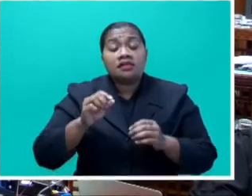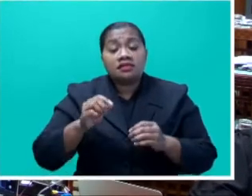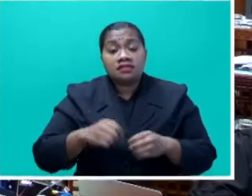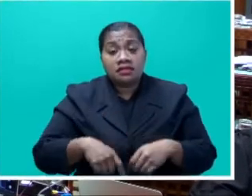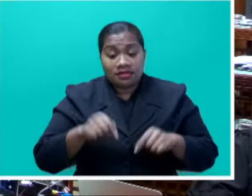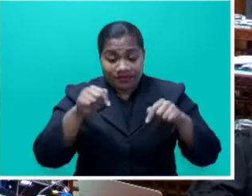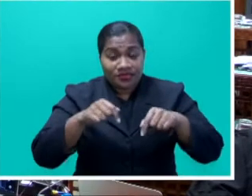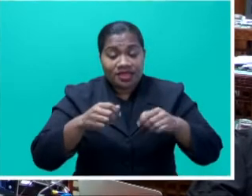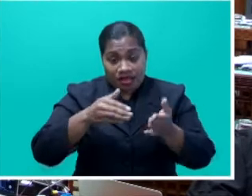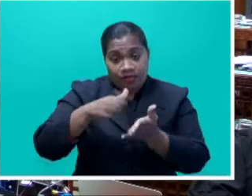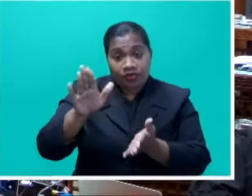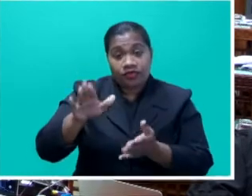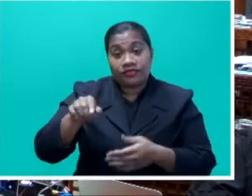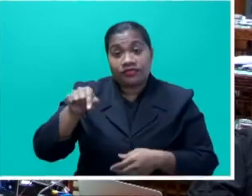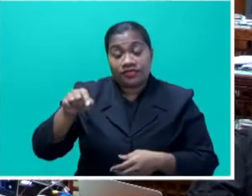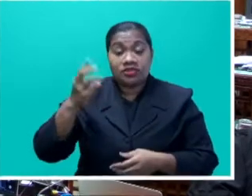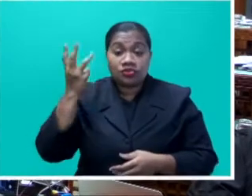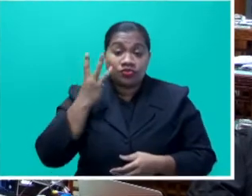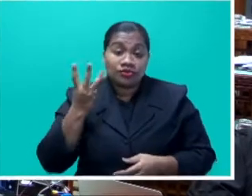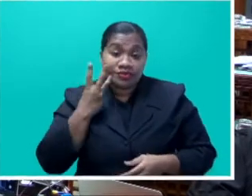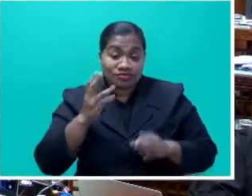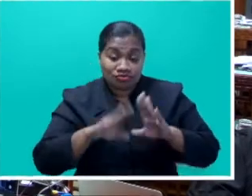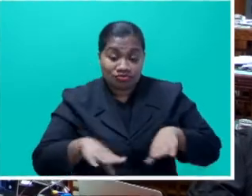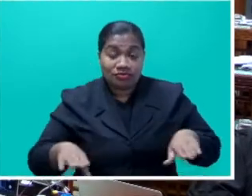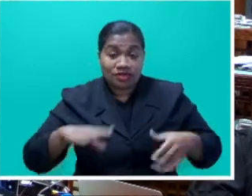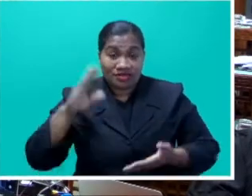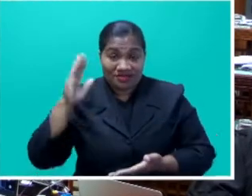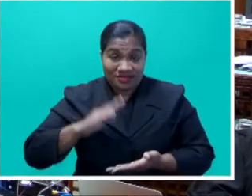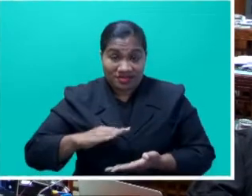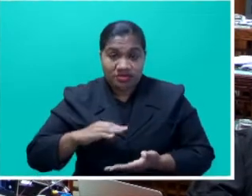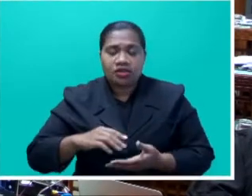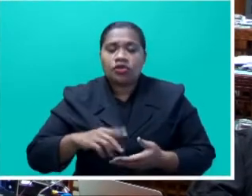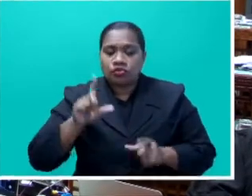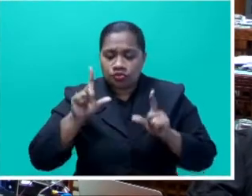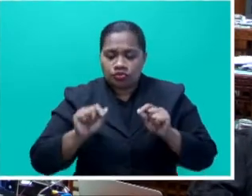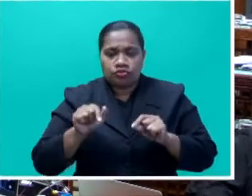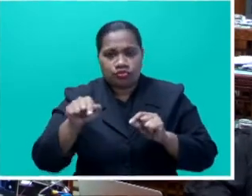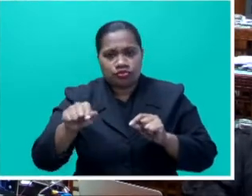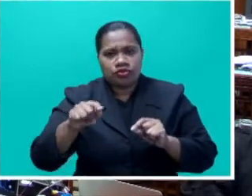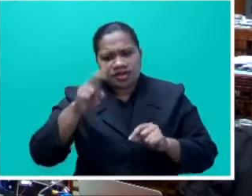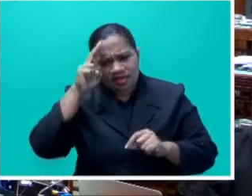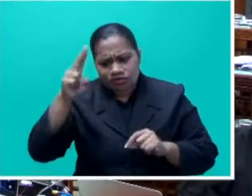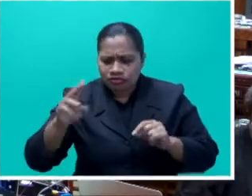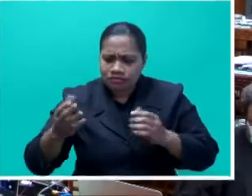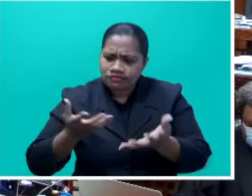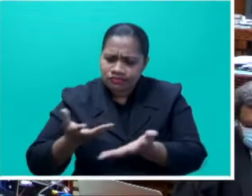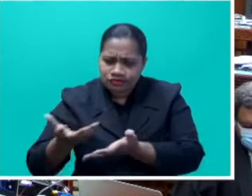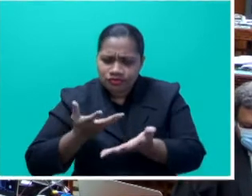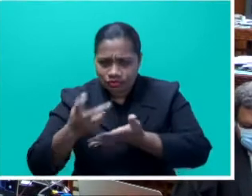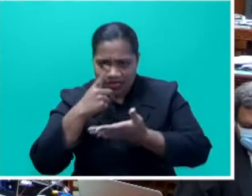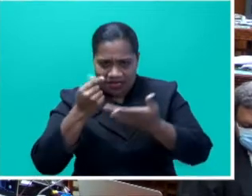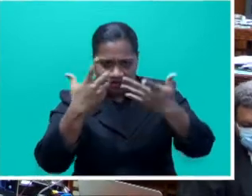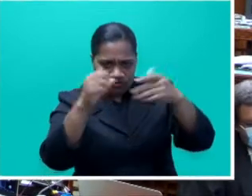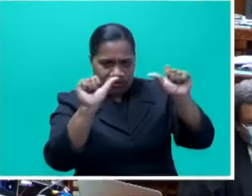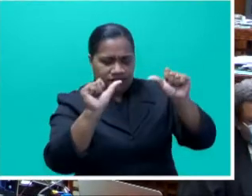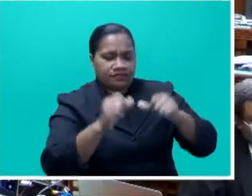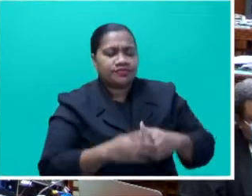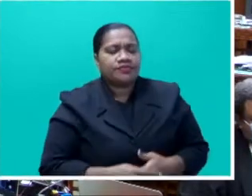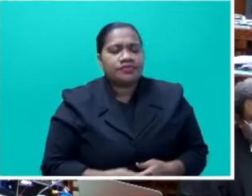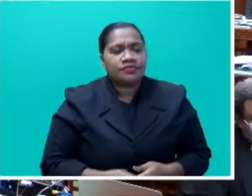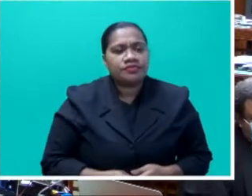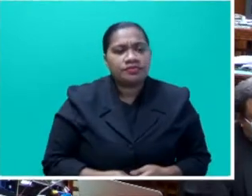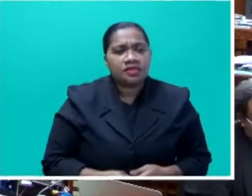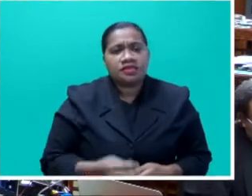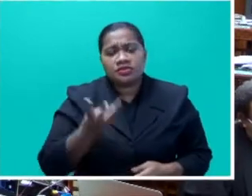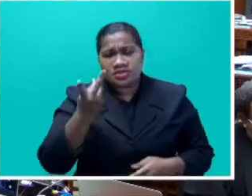Alleviation carry out national consultations to achieve this. Some of the features of the National Action Plan, Mr. Speaker, are